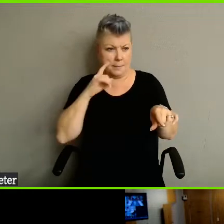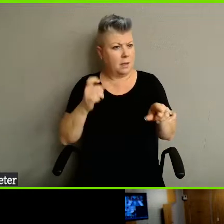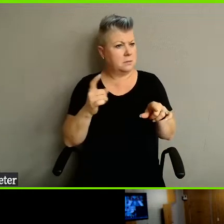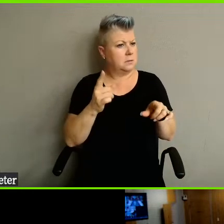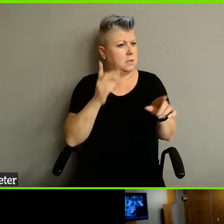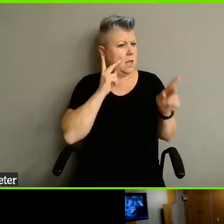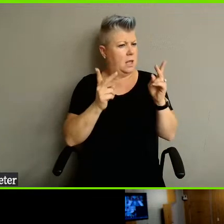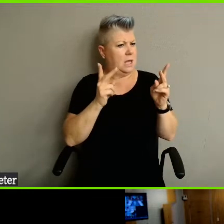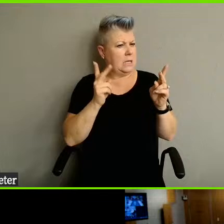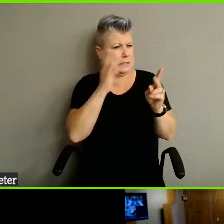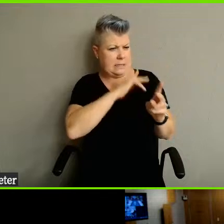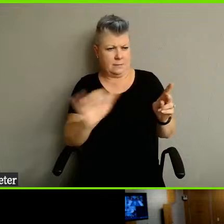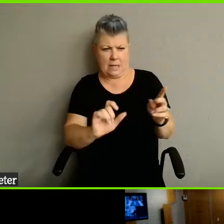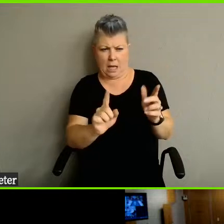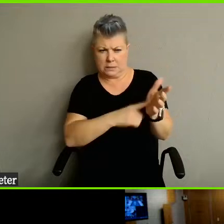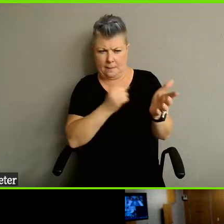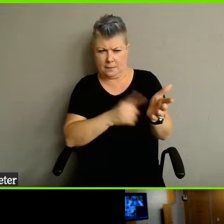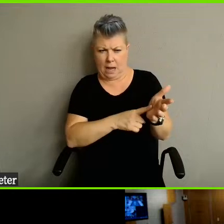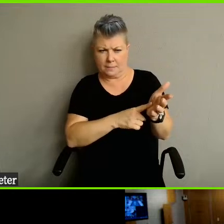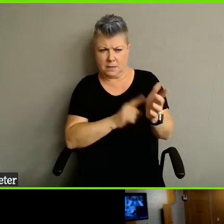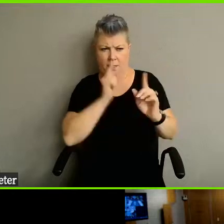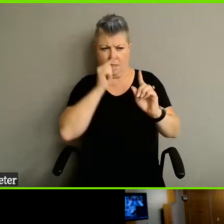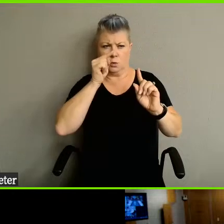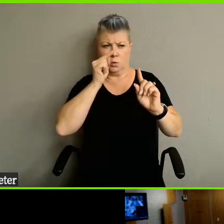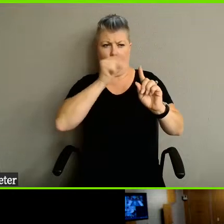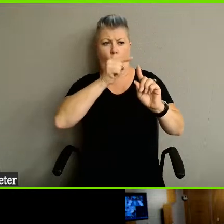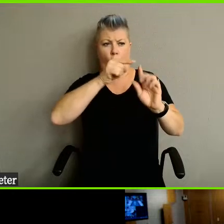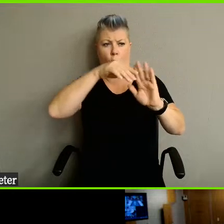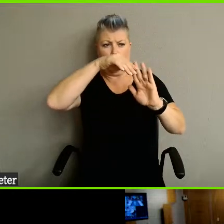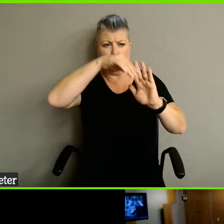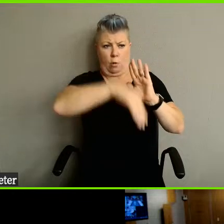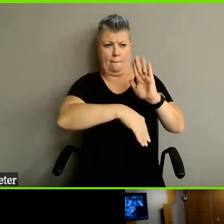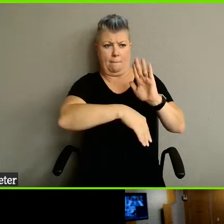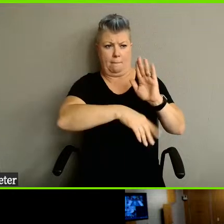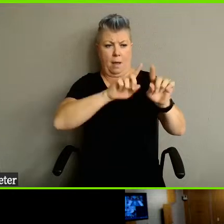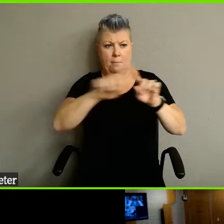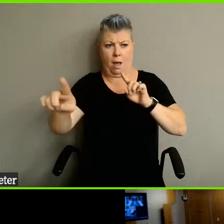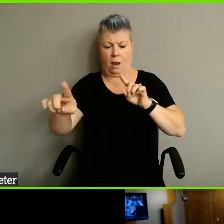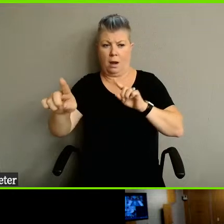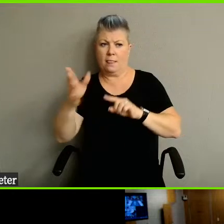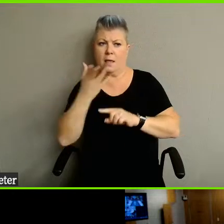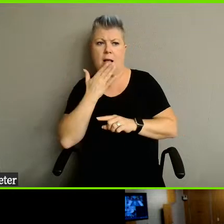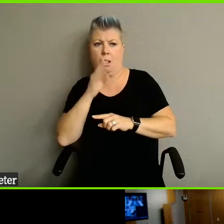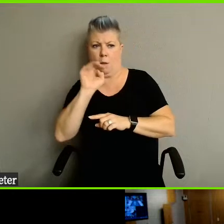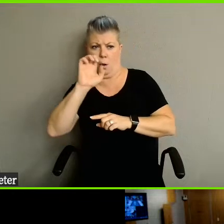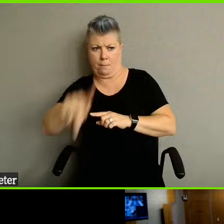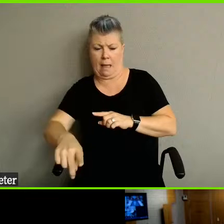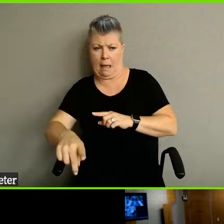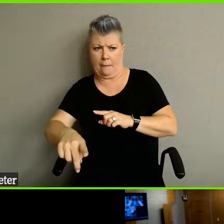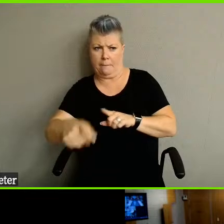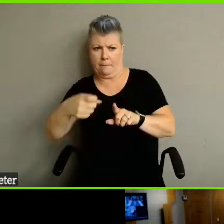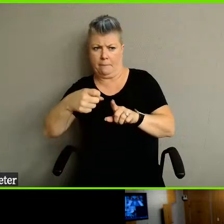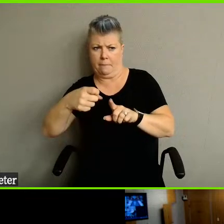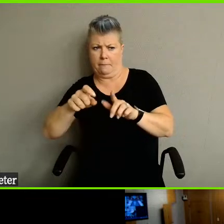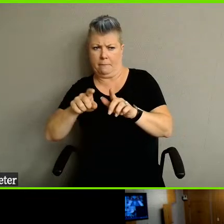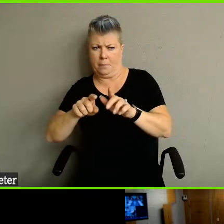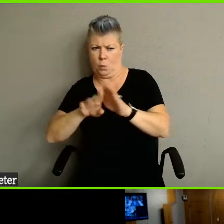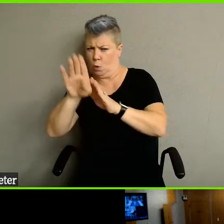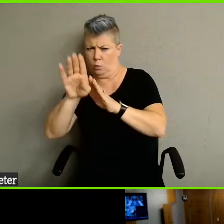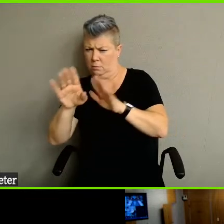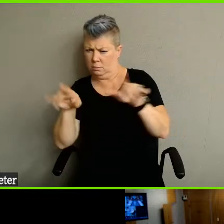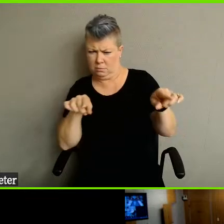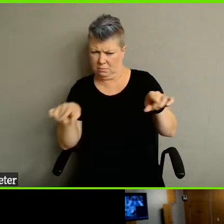like sometimes scores dropped, but the color map improved, so to speak. It's important to look at the